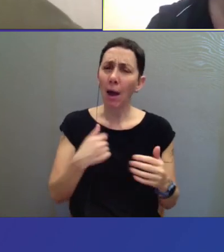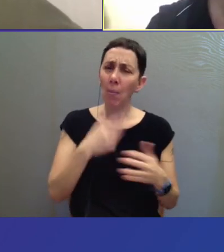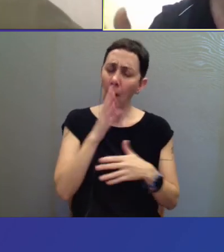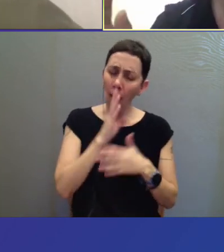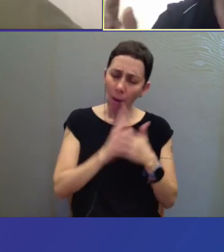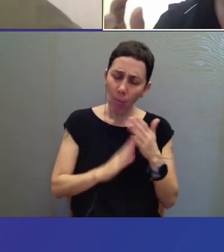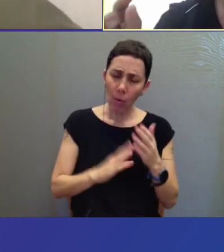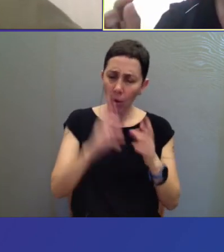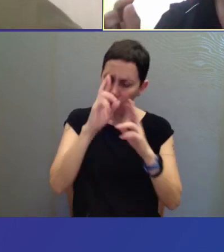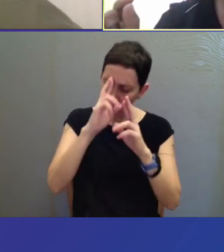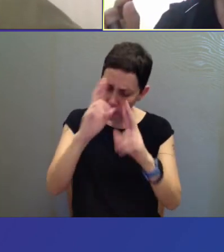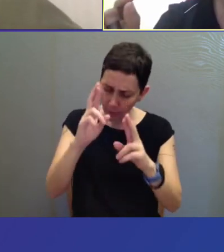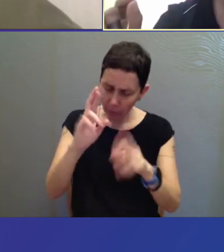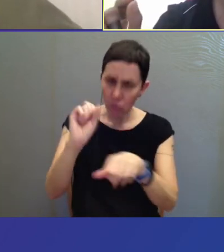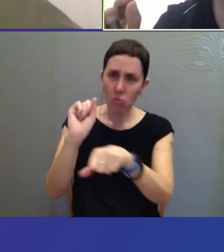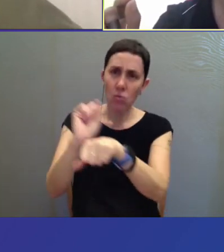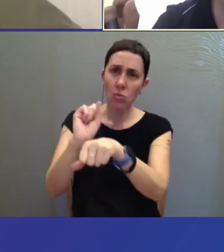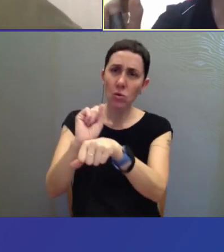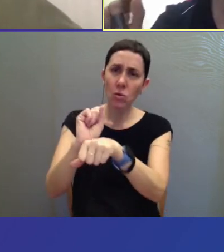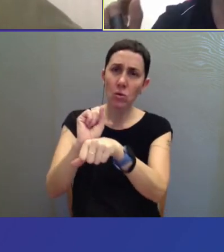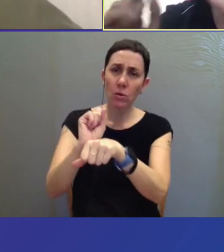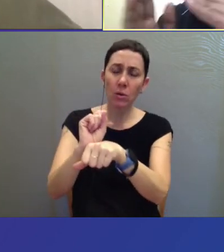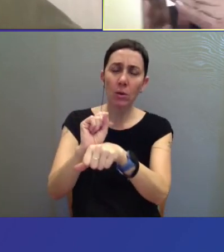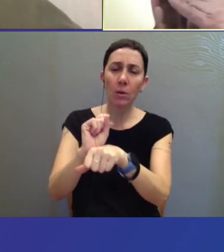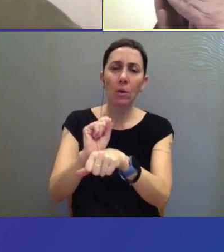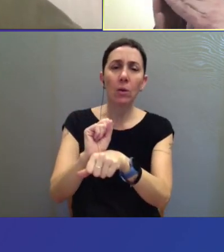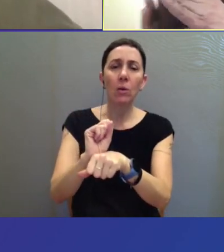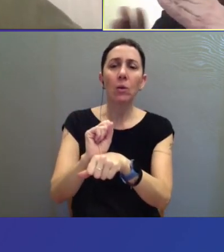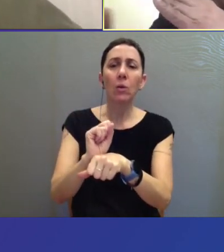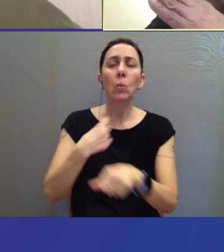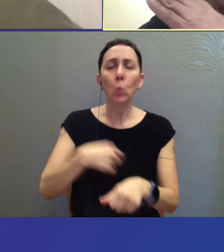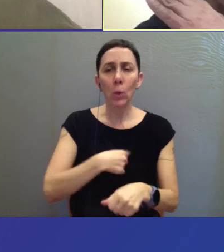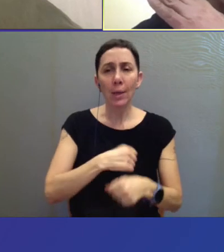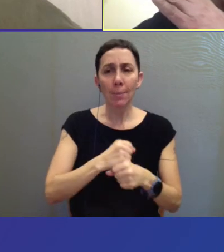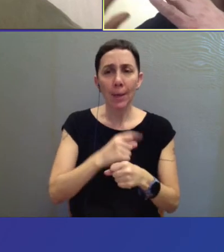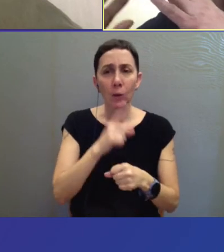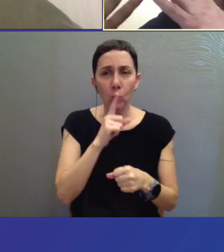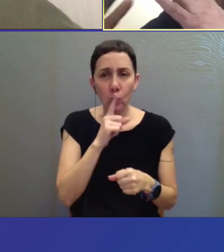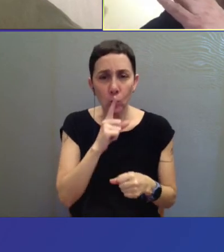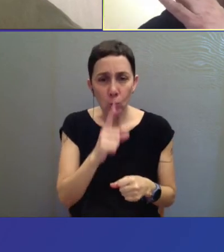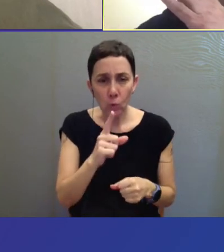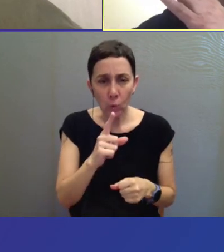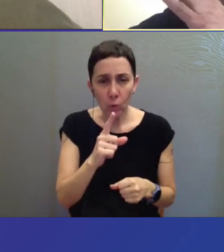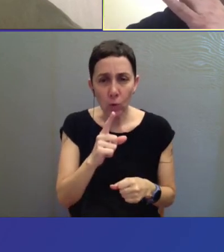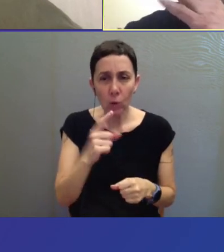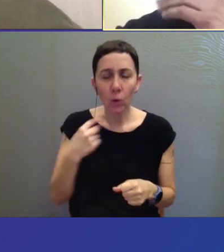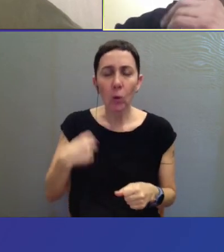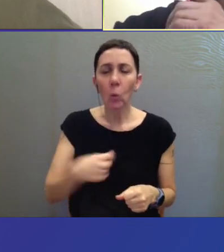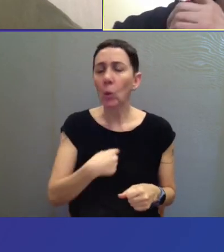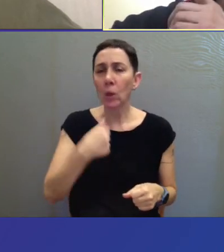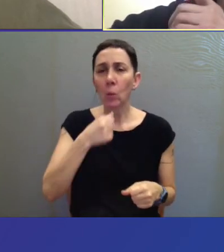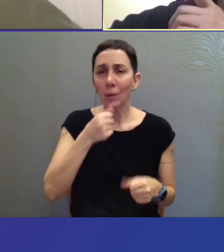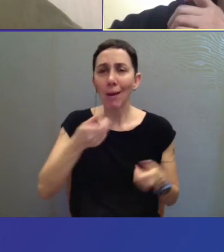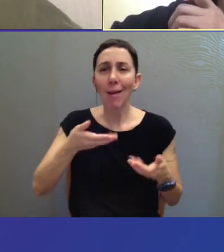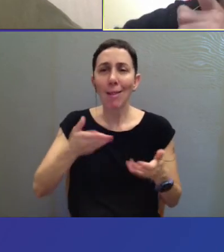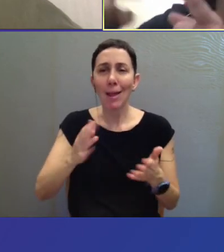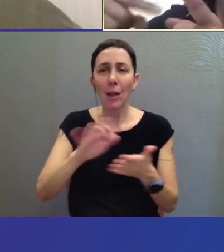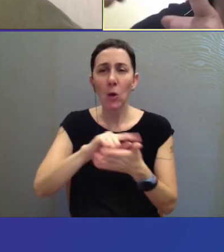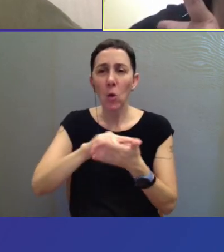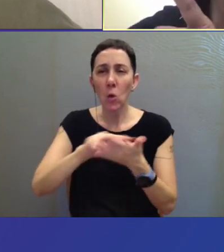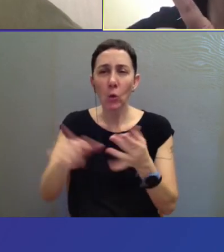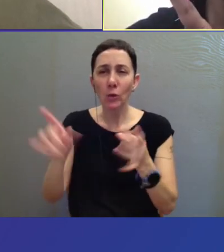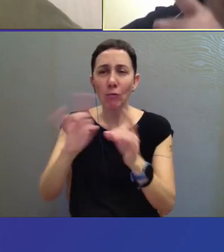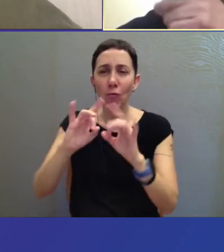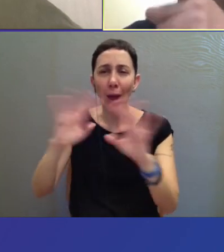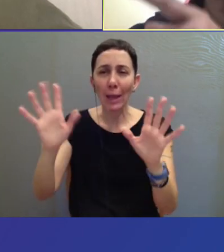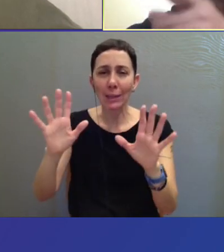we are not saying we are make sure that we are not going to allow those violences to creep in. We are